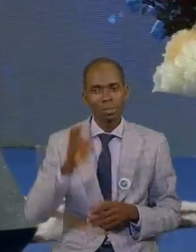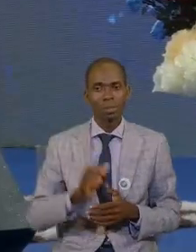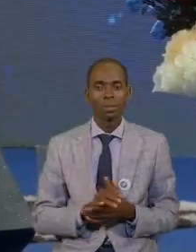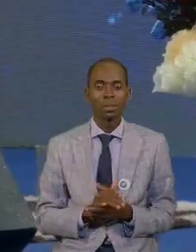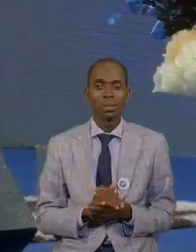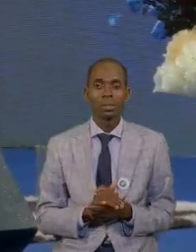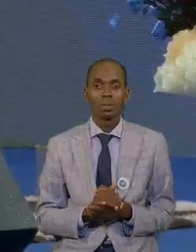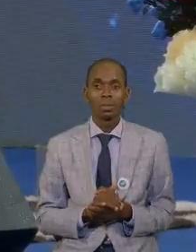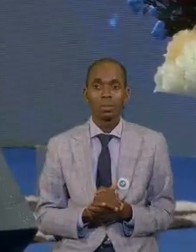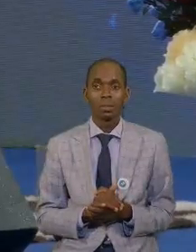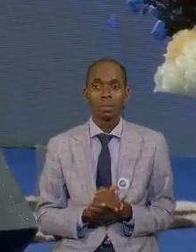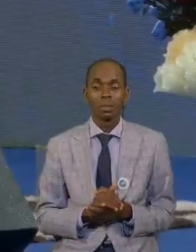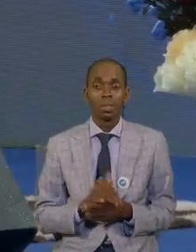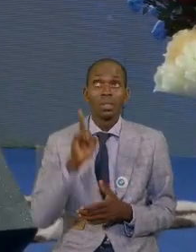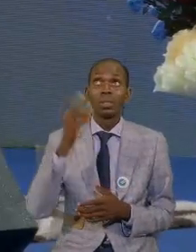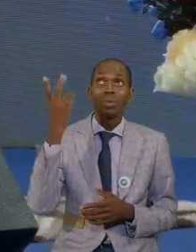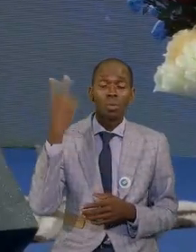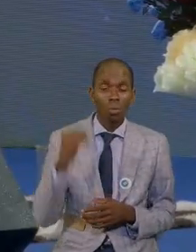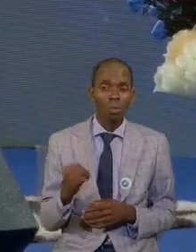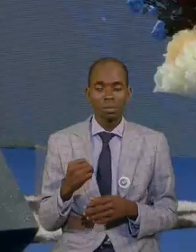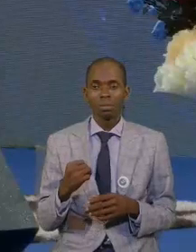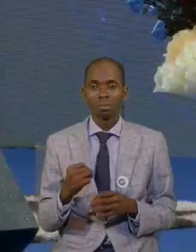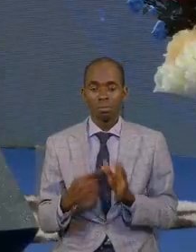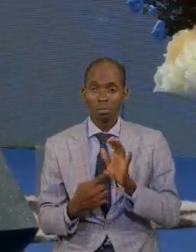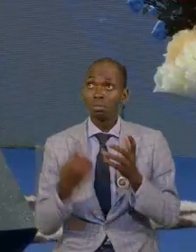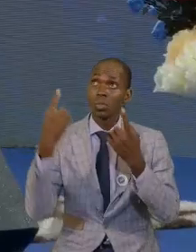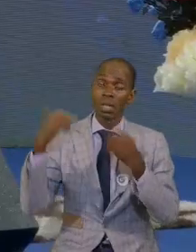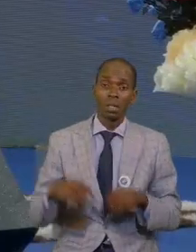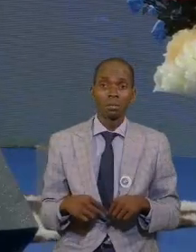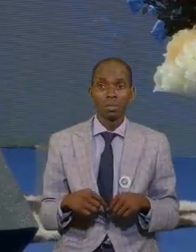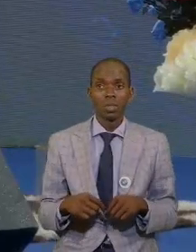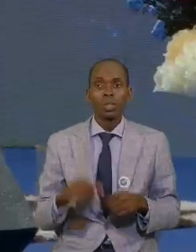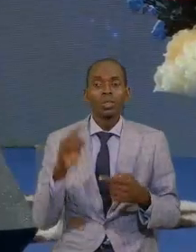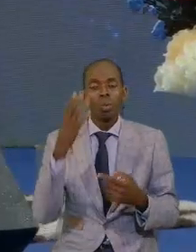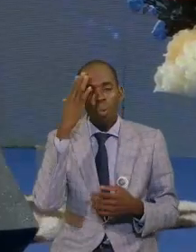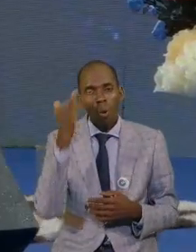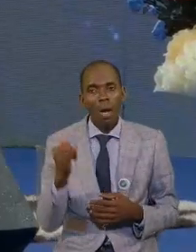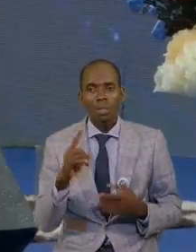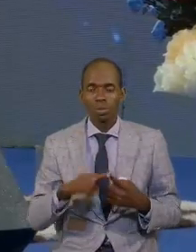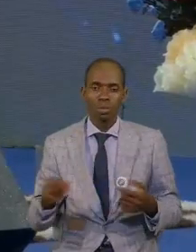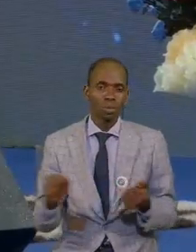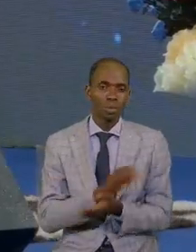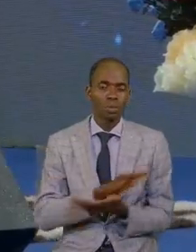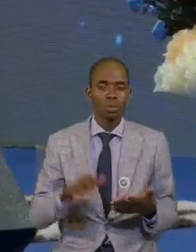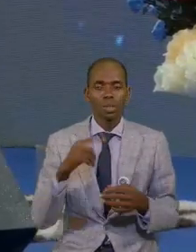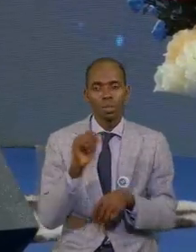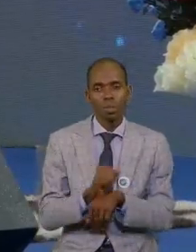He was manifested. Why? To destroy the works of the devil.